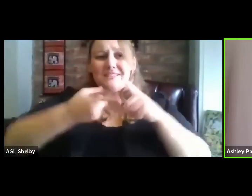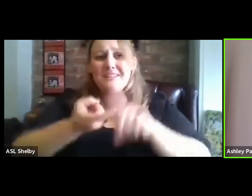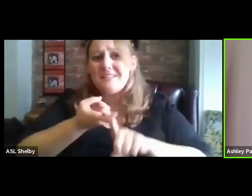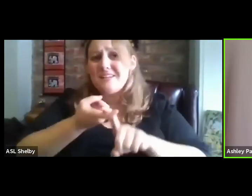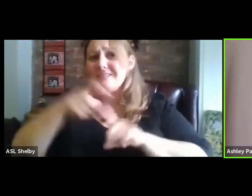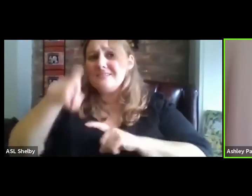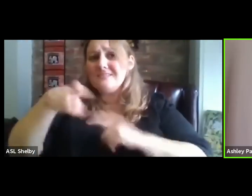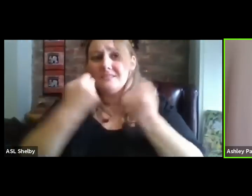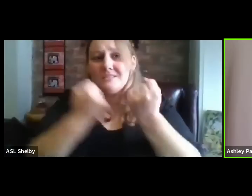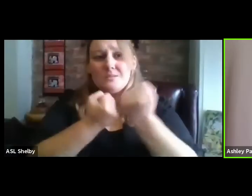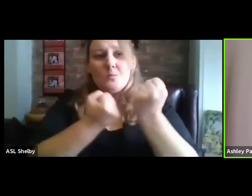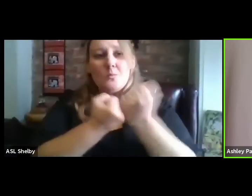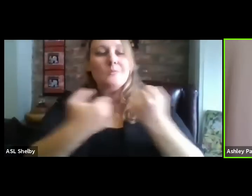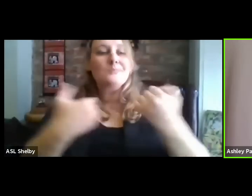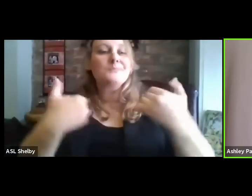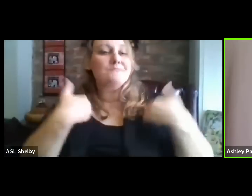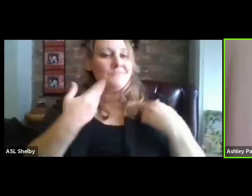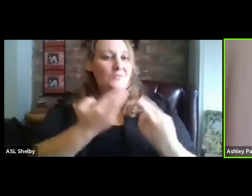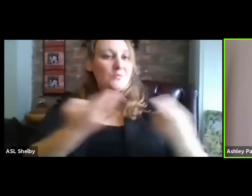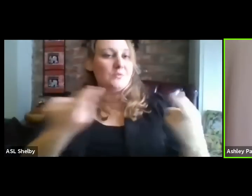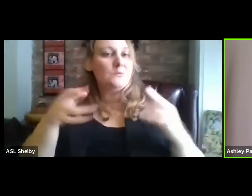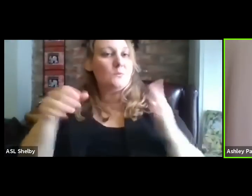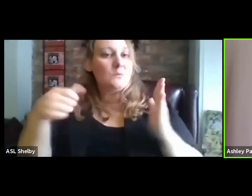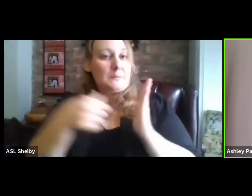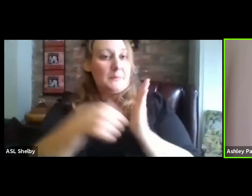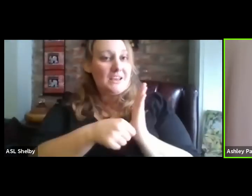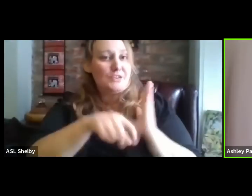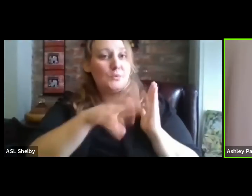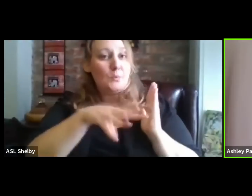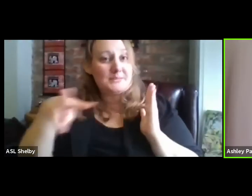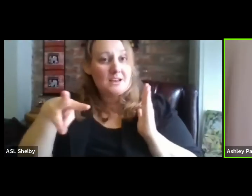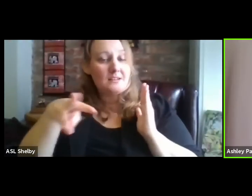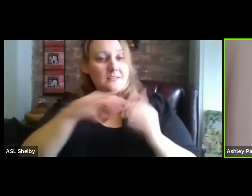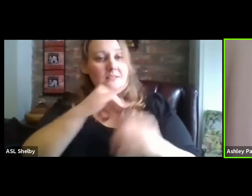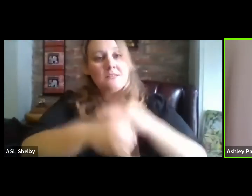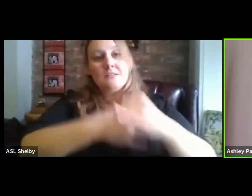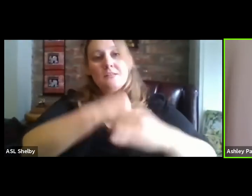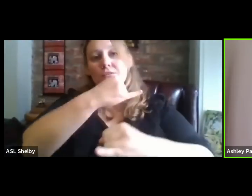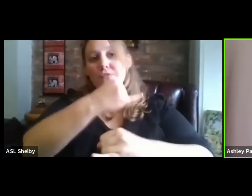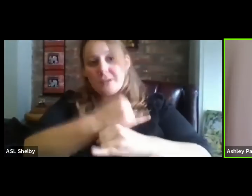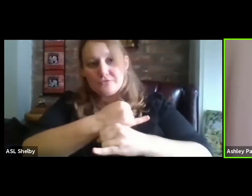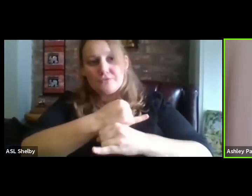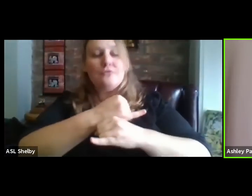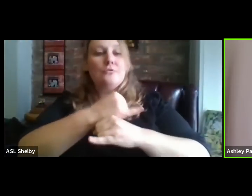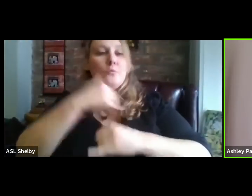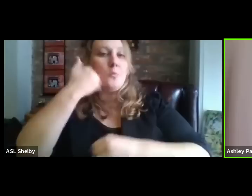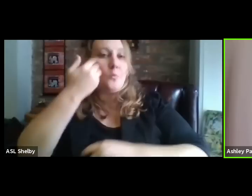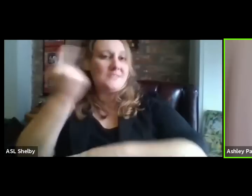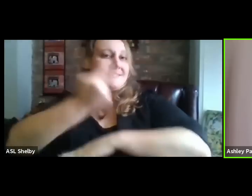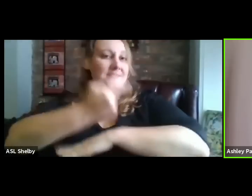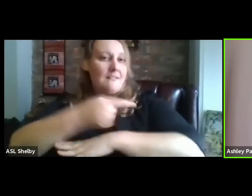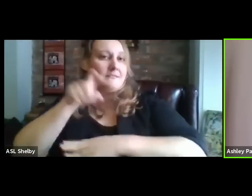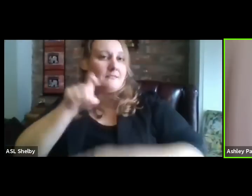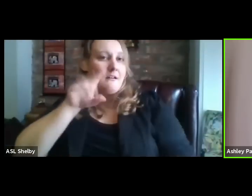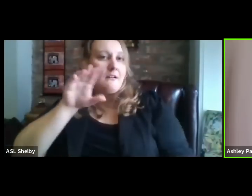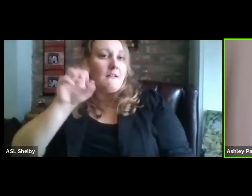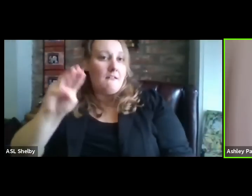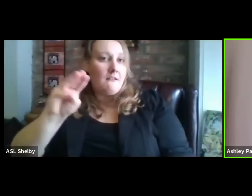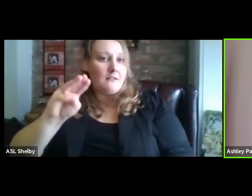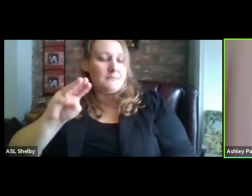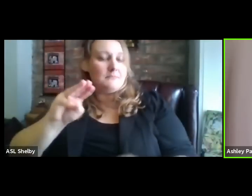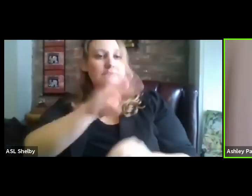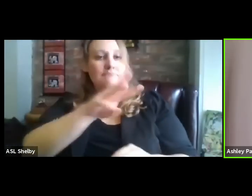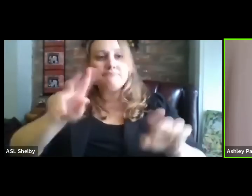resource page listing sex worker support organizations and COVID-19 relief funds in NYC, across